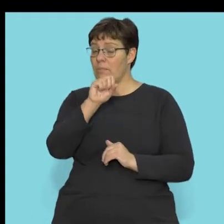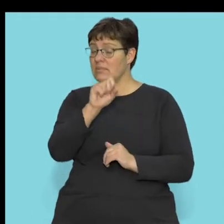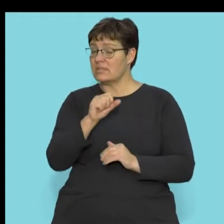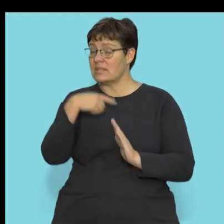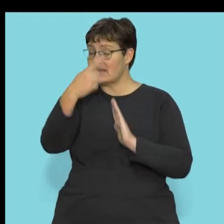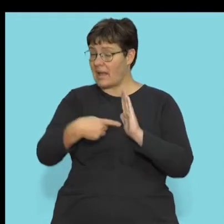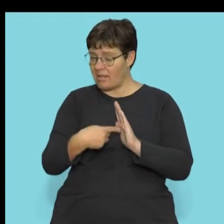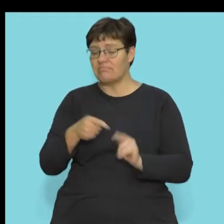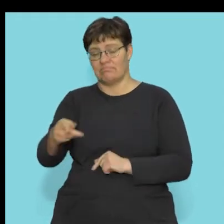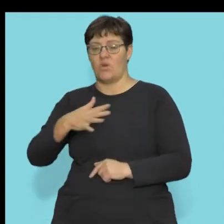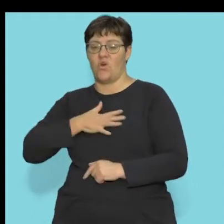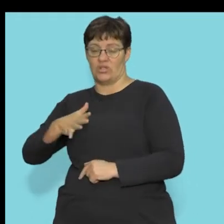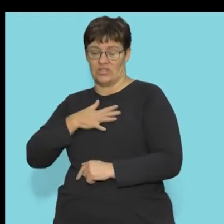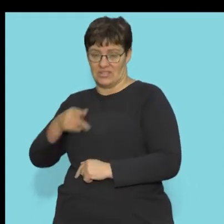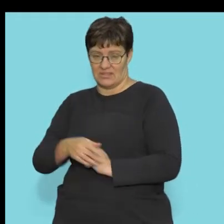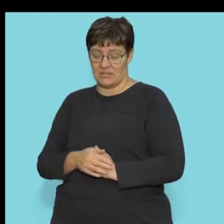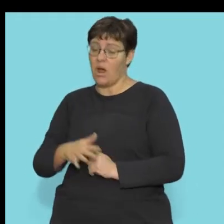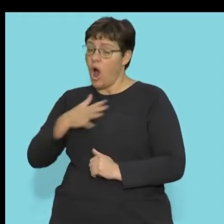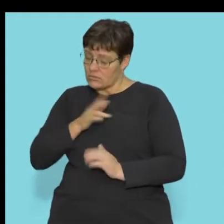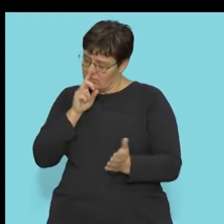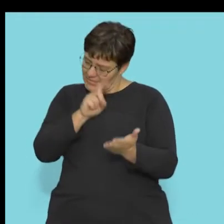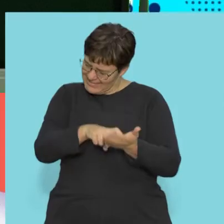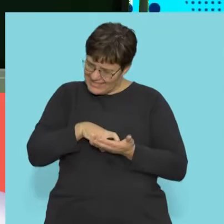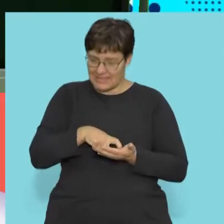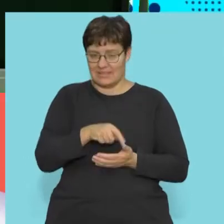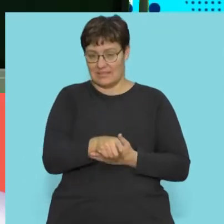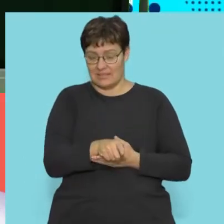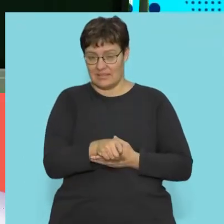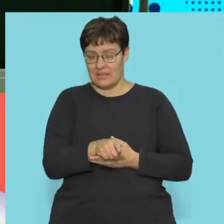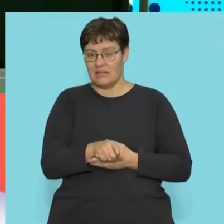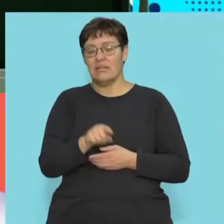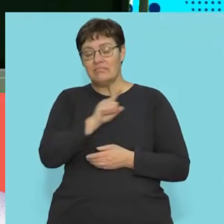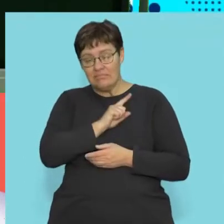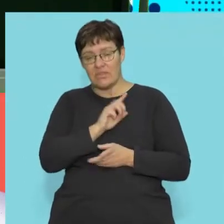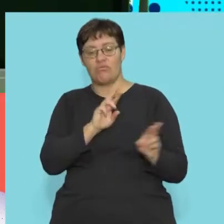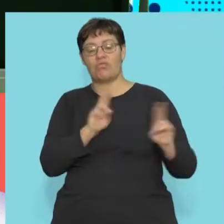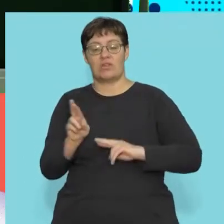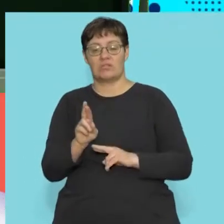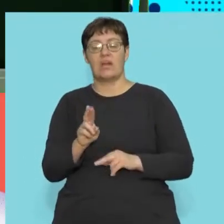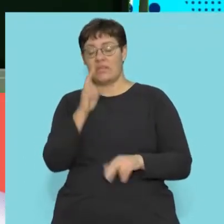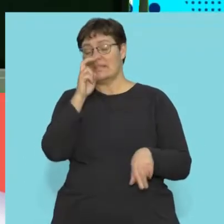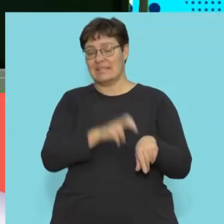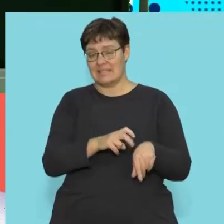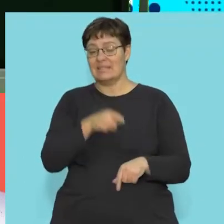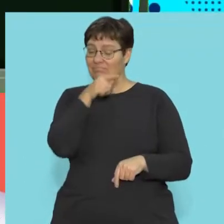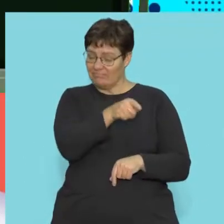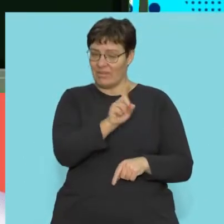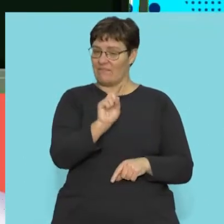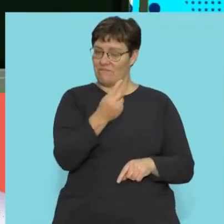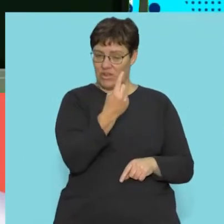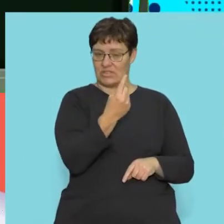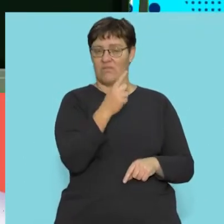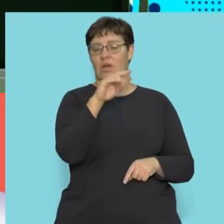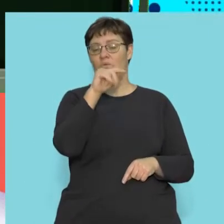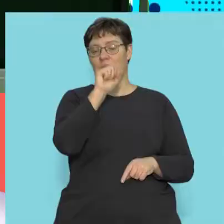is oxygen. And we know that oxygen is a requirement, and that is the only reaction that requires it. It's the first reaction